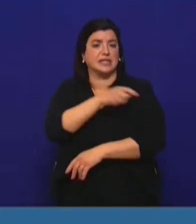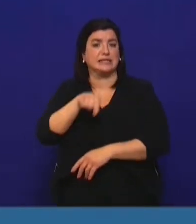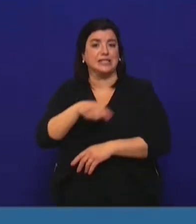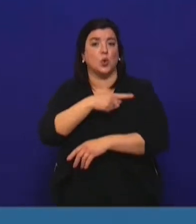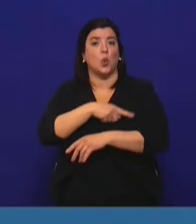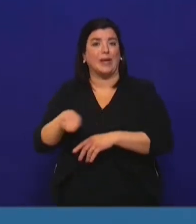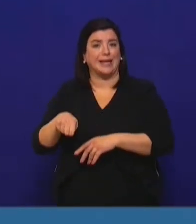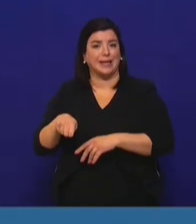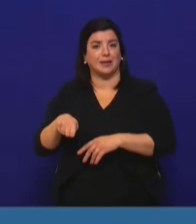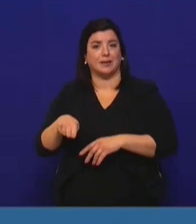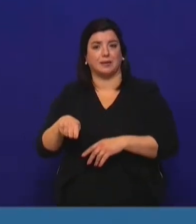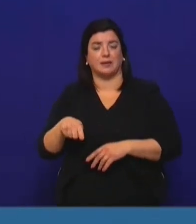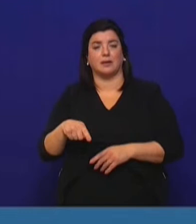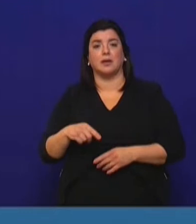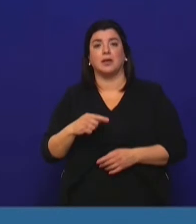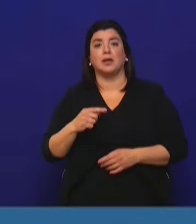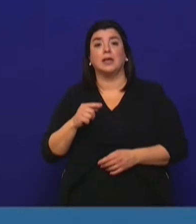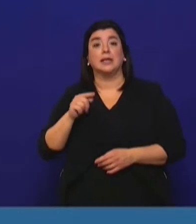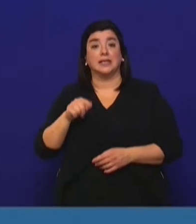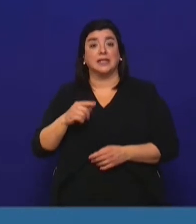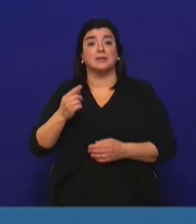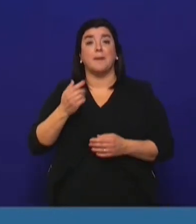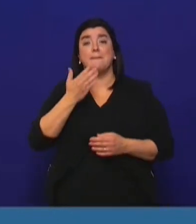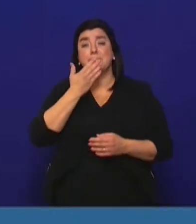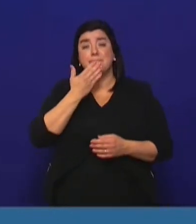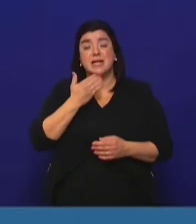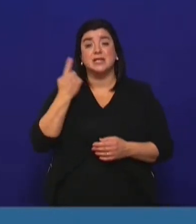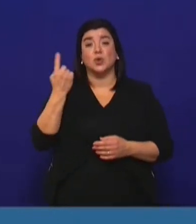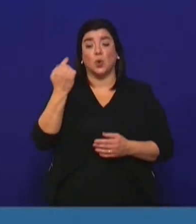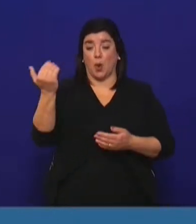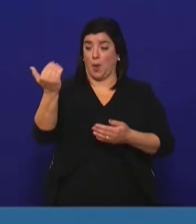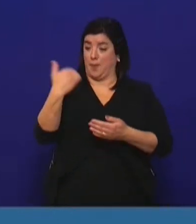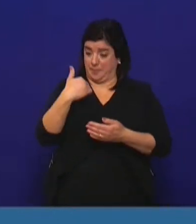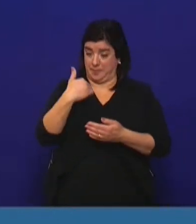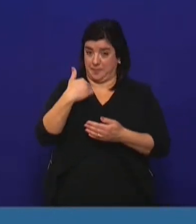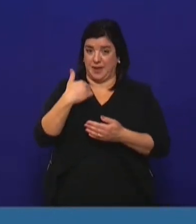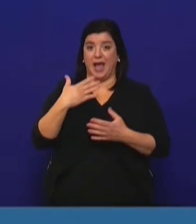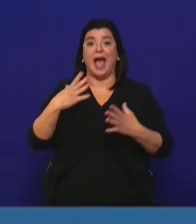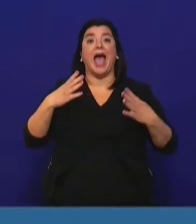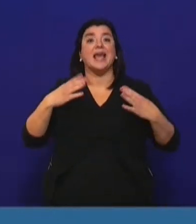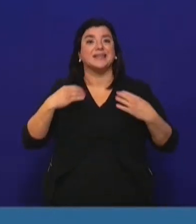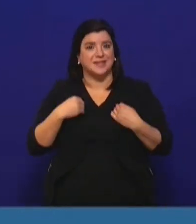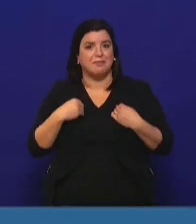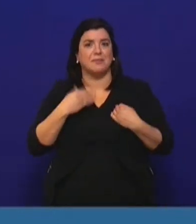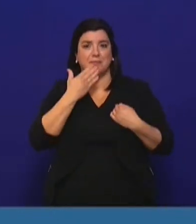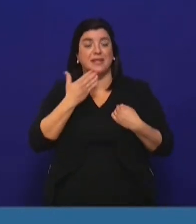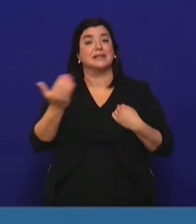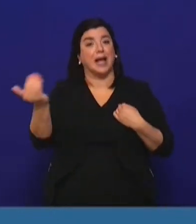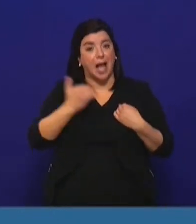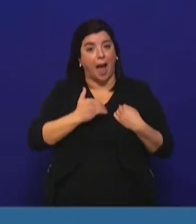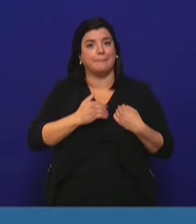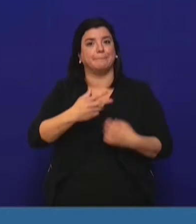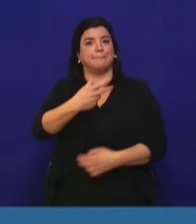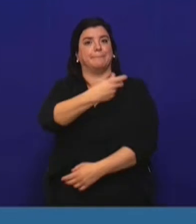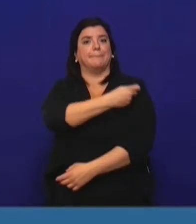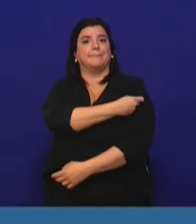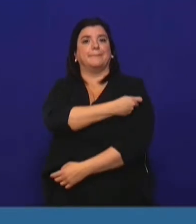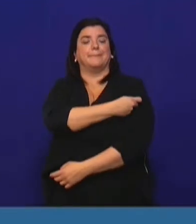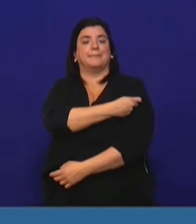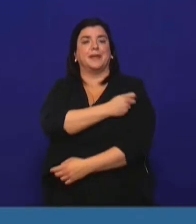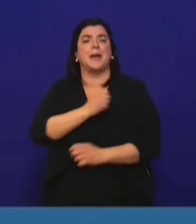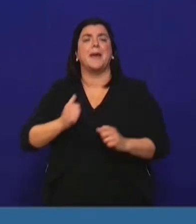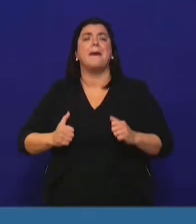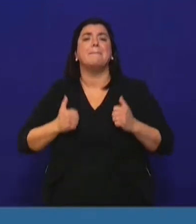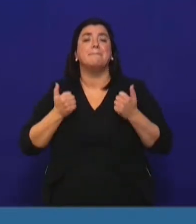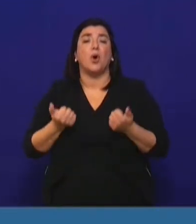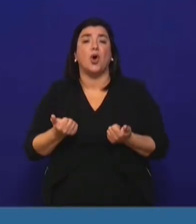those people who have received this invitation, I appeal to you to accept this invitation and come for the appointment. It is very important